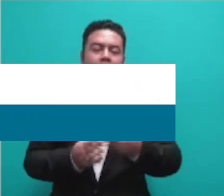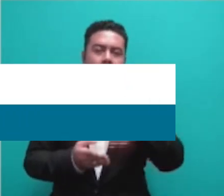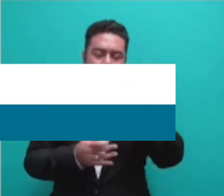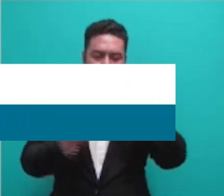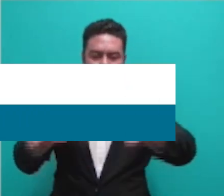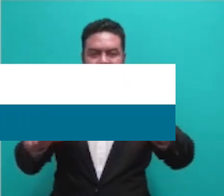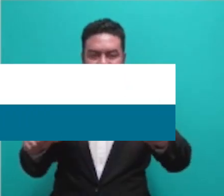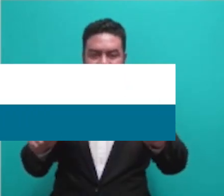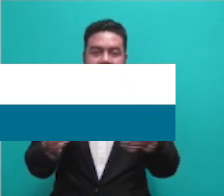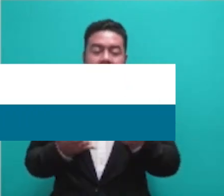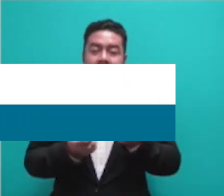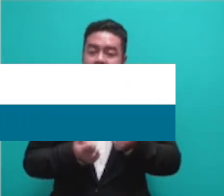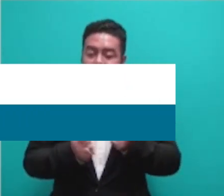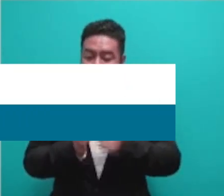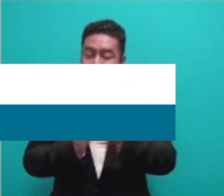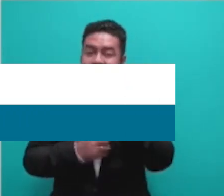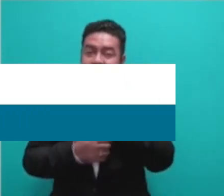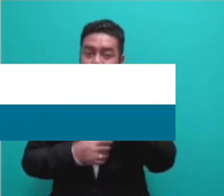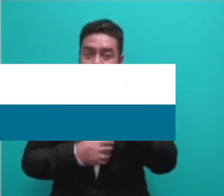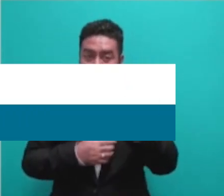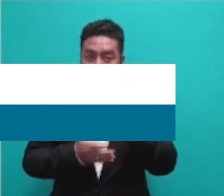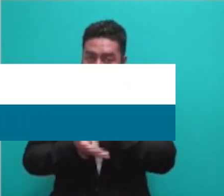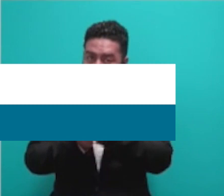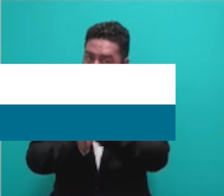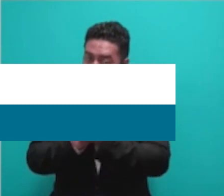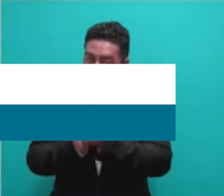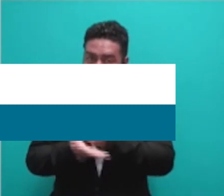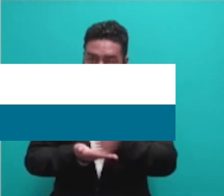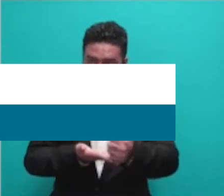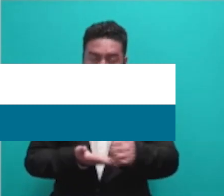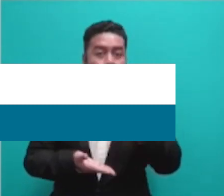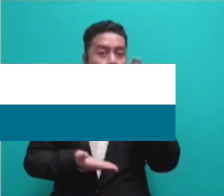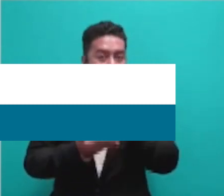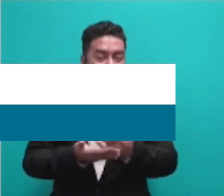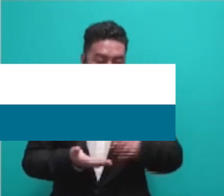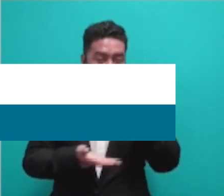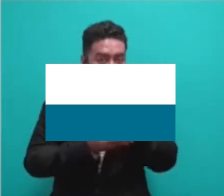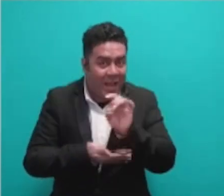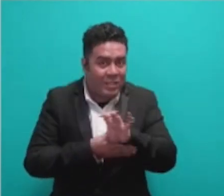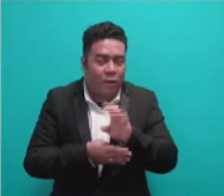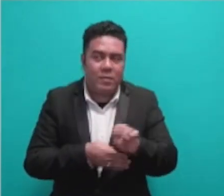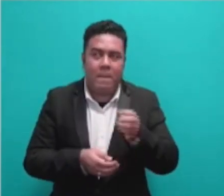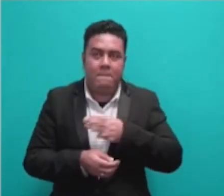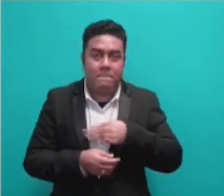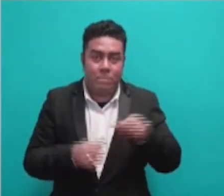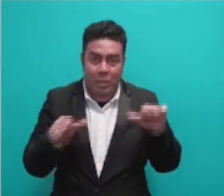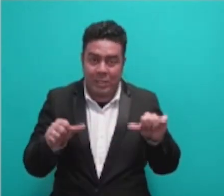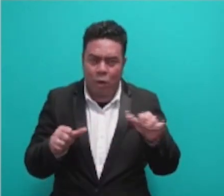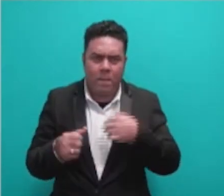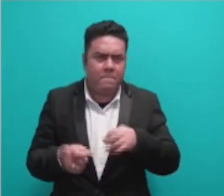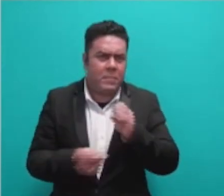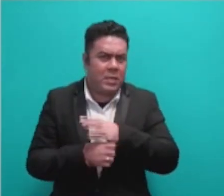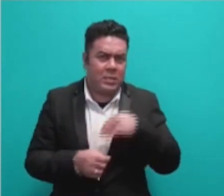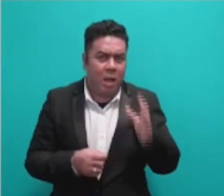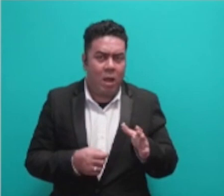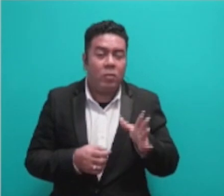Minister. In the original 1944 Act, that word "on the advice of the Minister" is not there. The